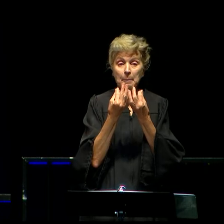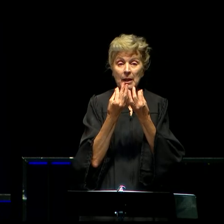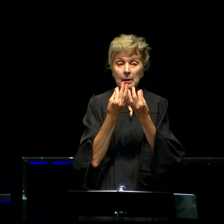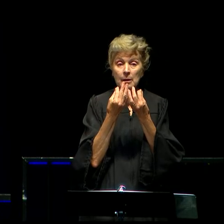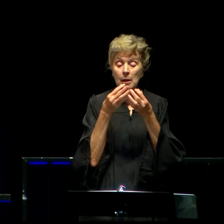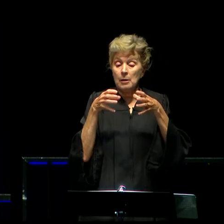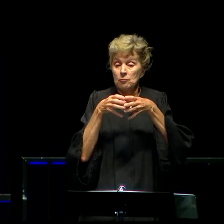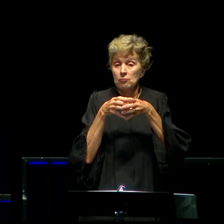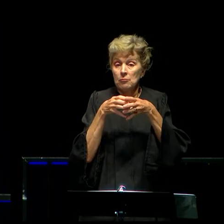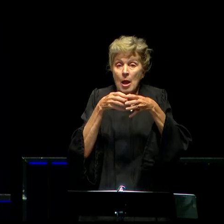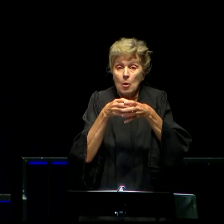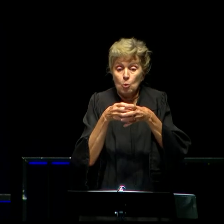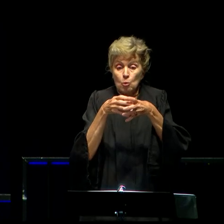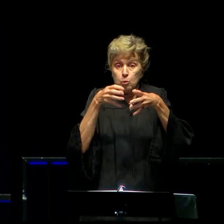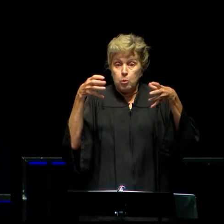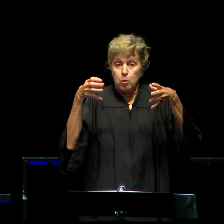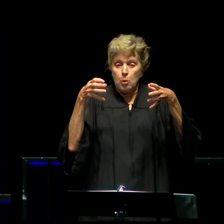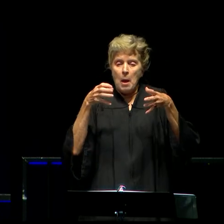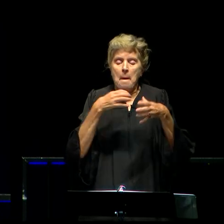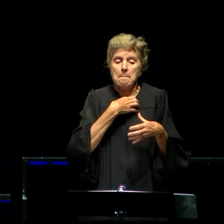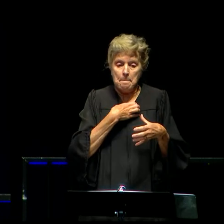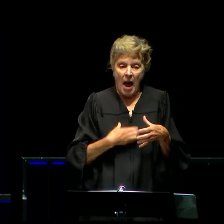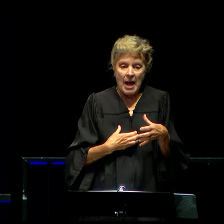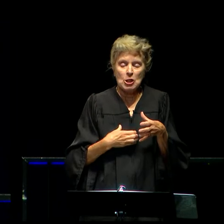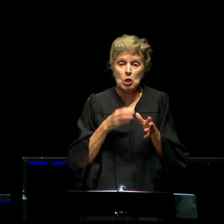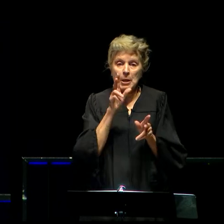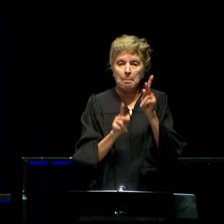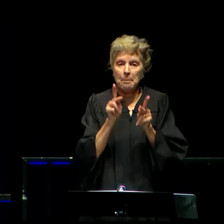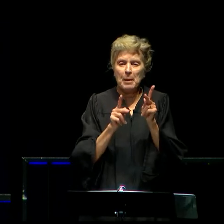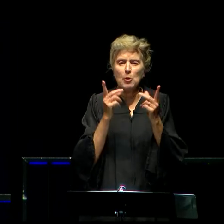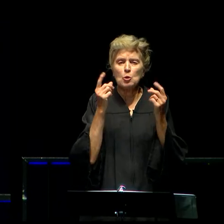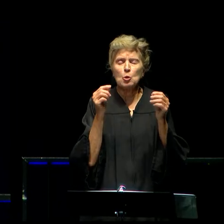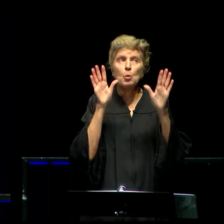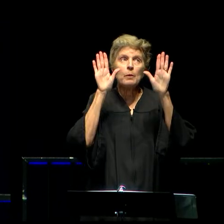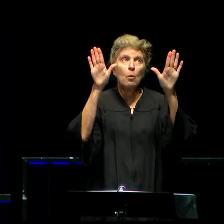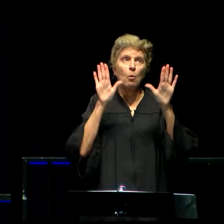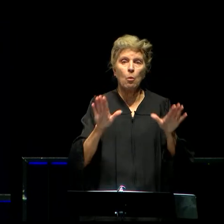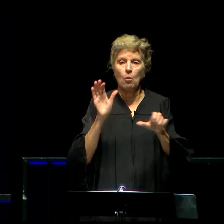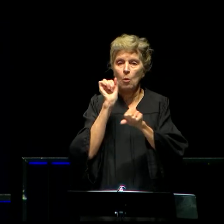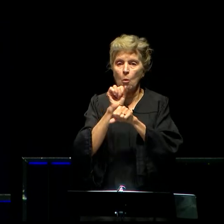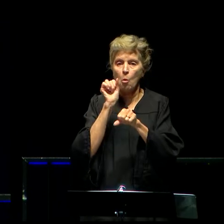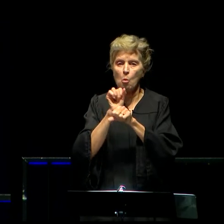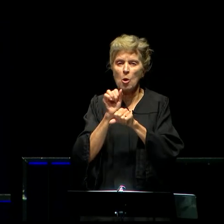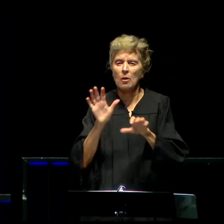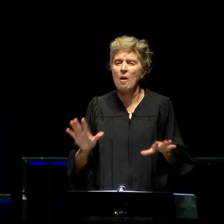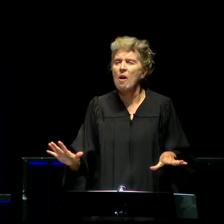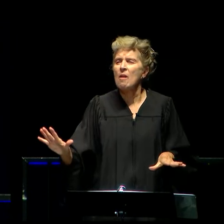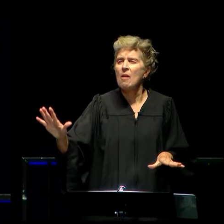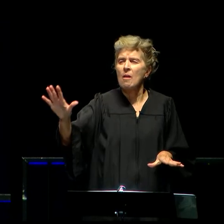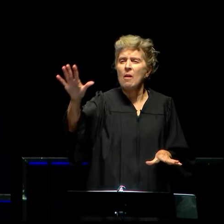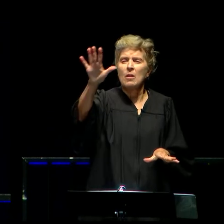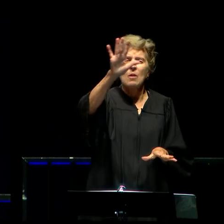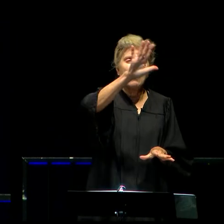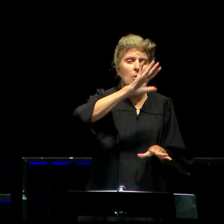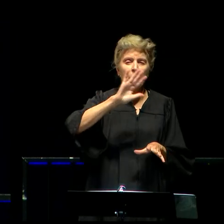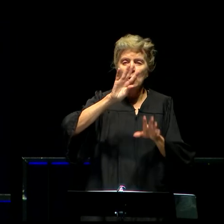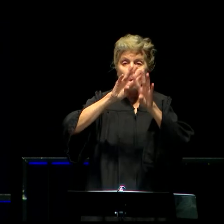ever-growing group of passionate people doing remarkable work in every corner of the